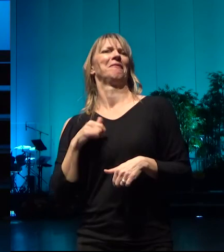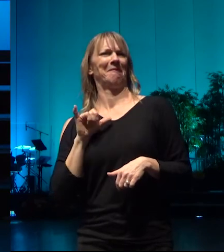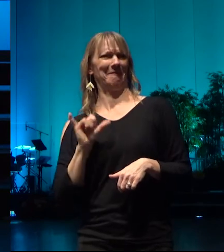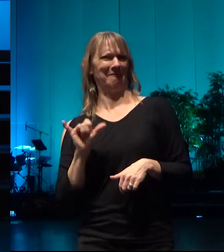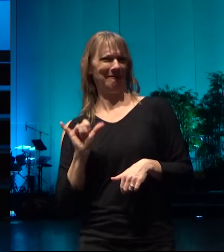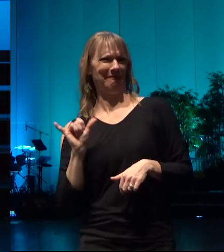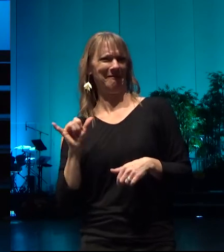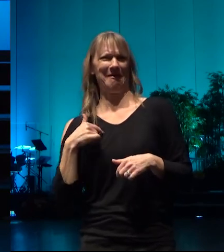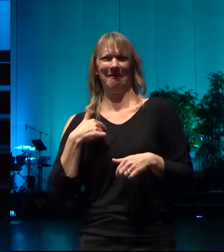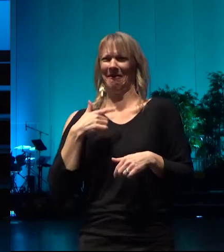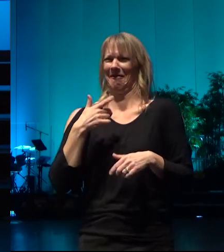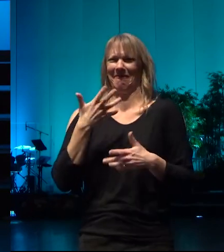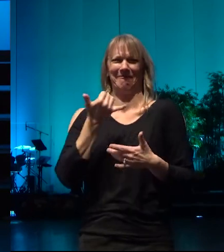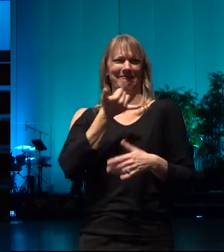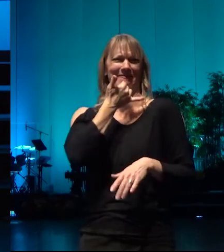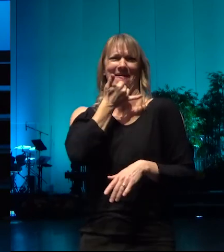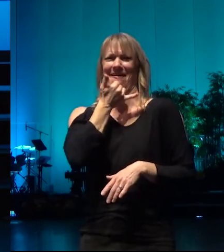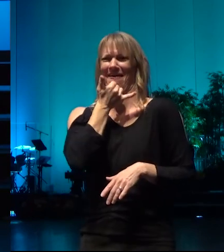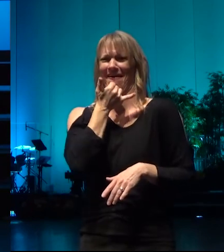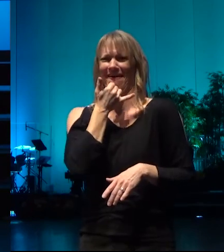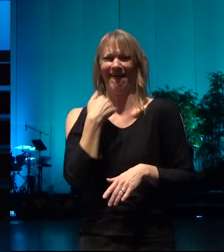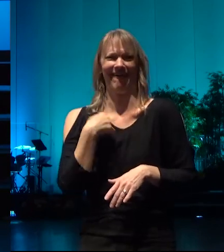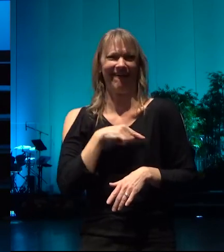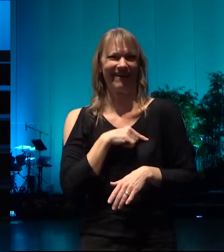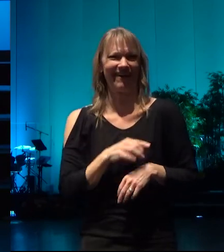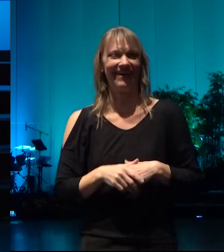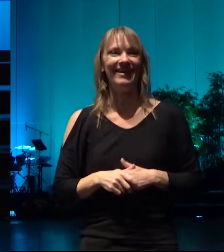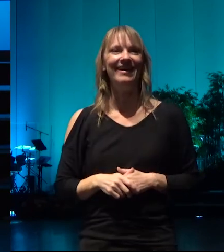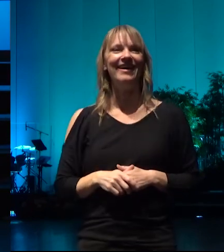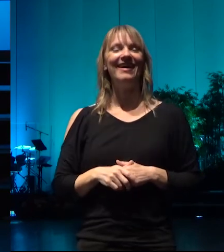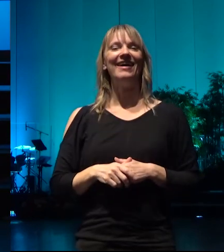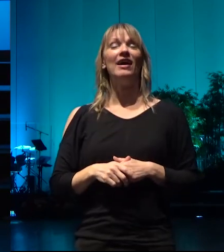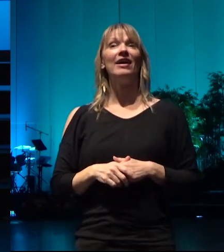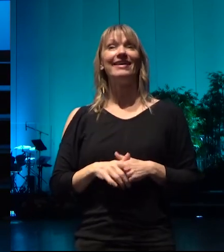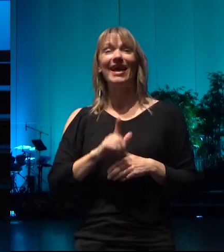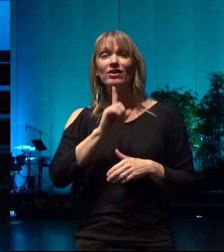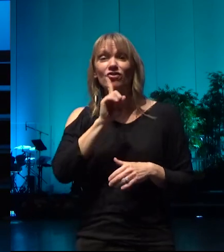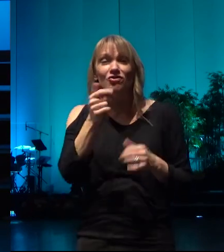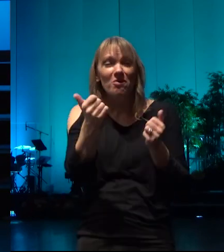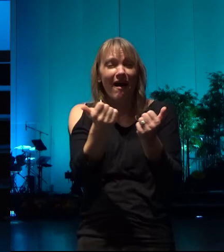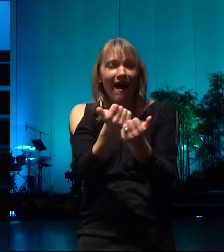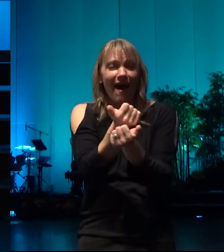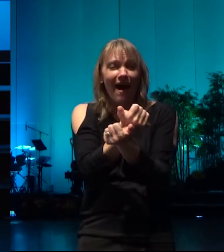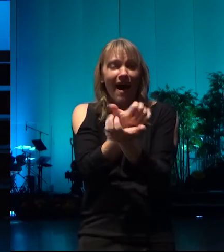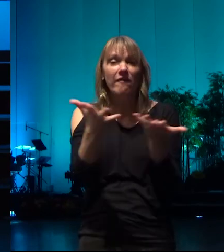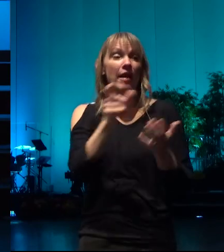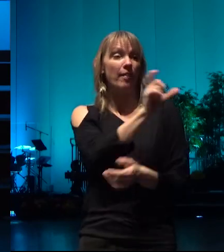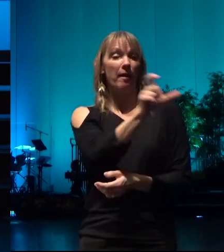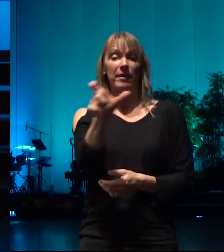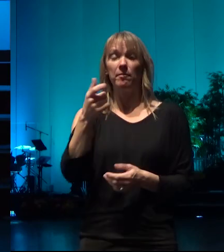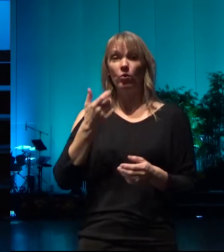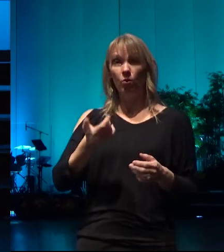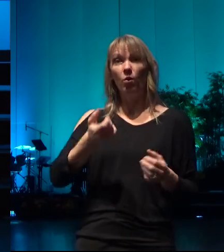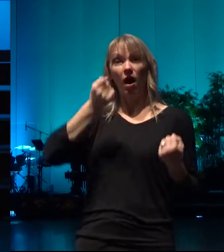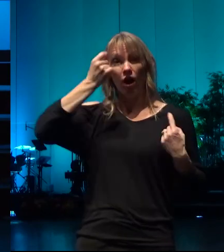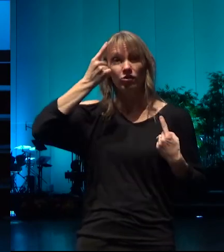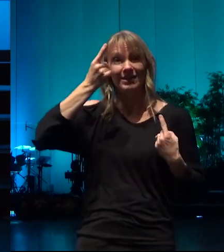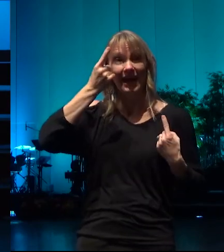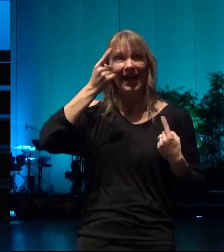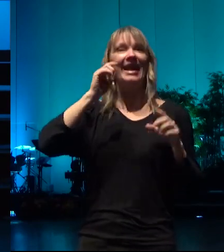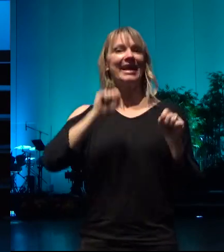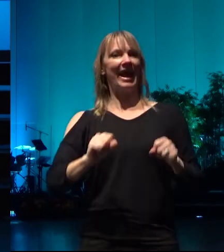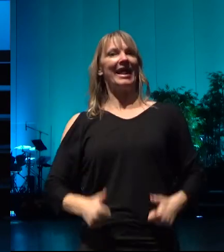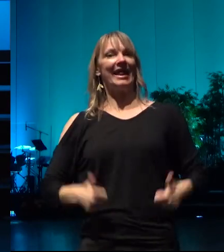going to go, oh gosh, we didn't get that part right at all. And it's true of everything. And the people who understand